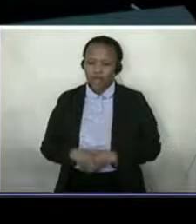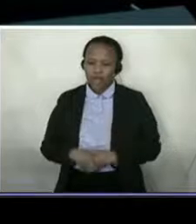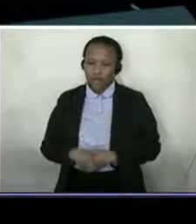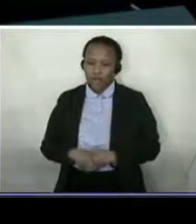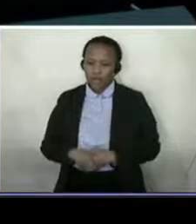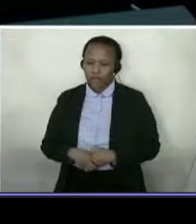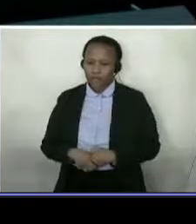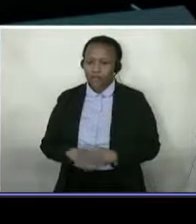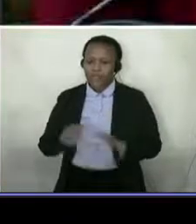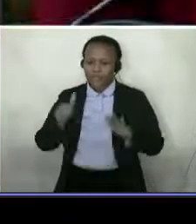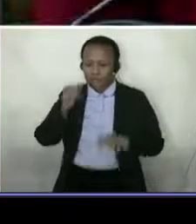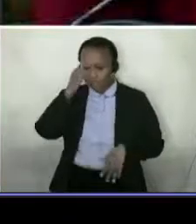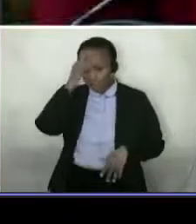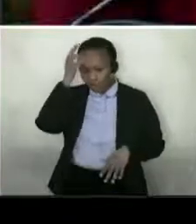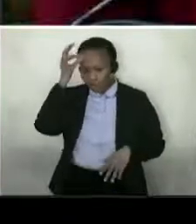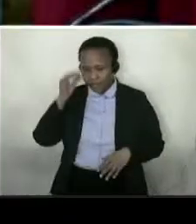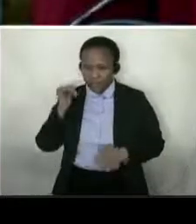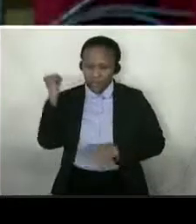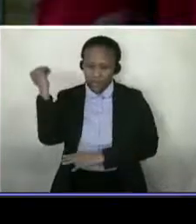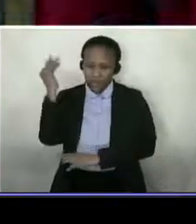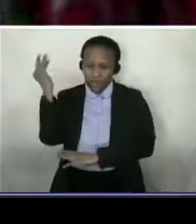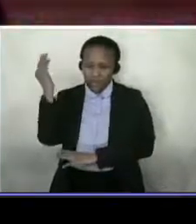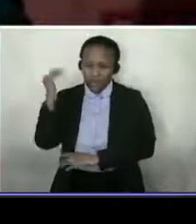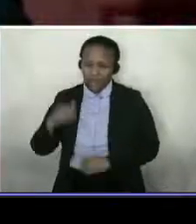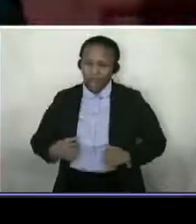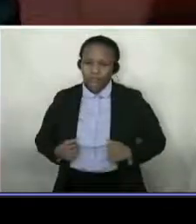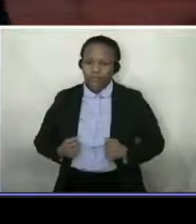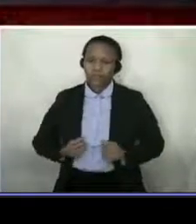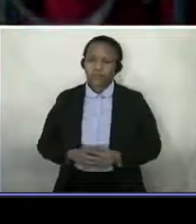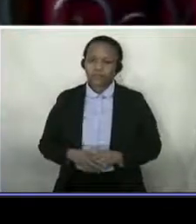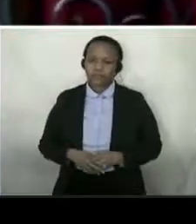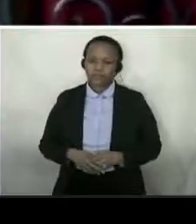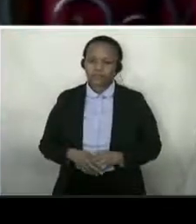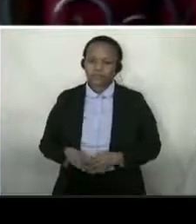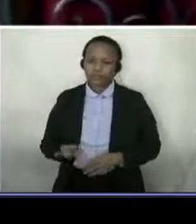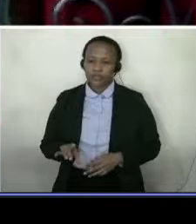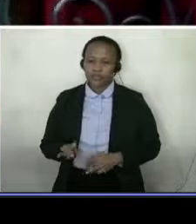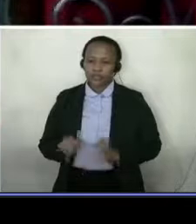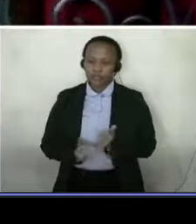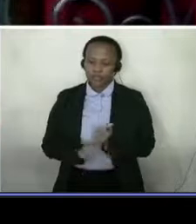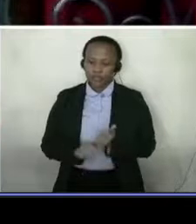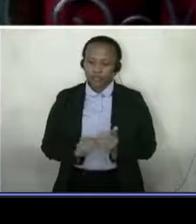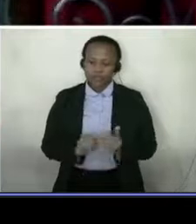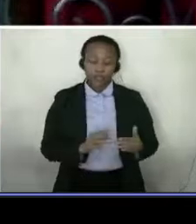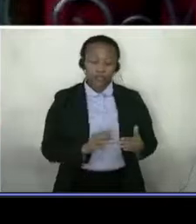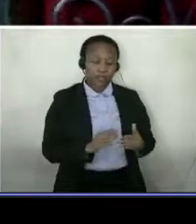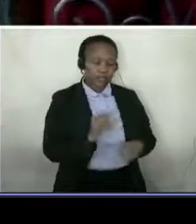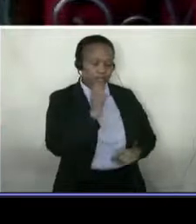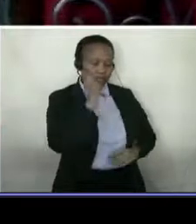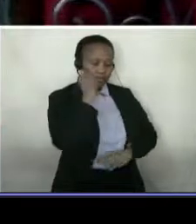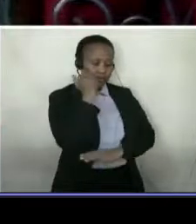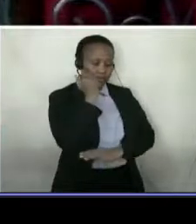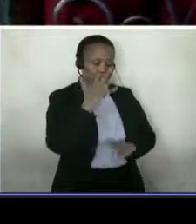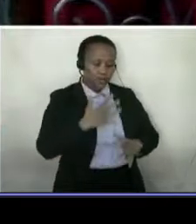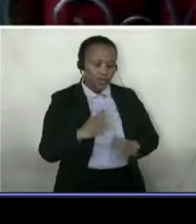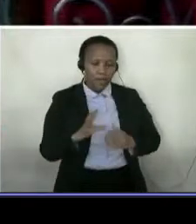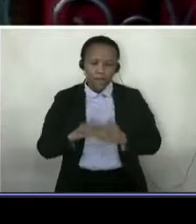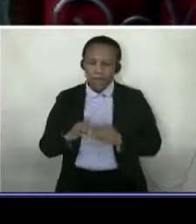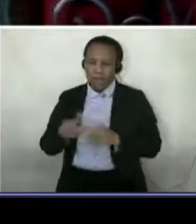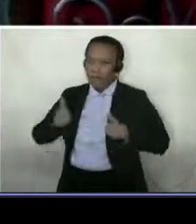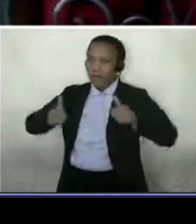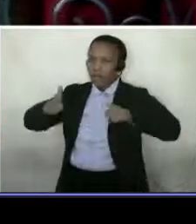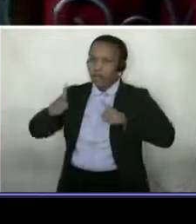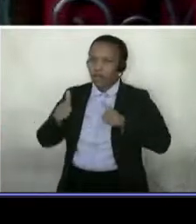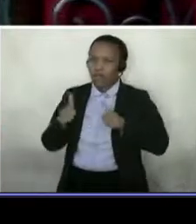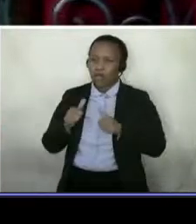For 6 minutes. Okay. Deputy Speaker, members of the Executive Council, members